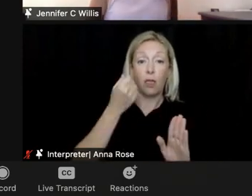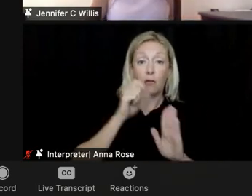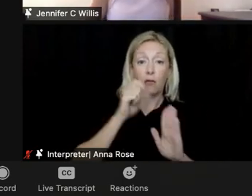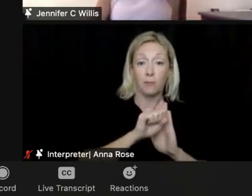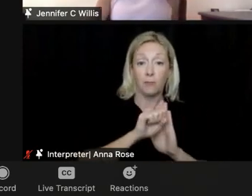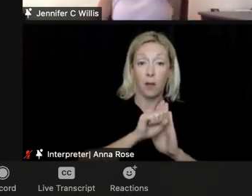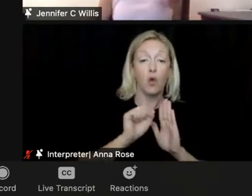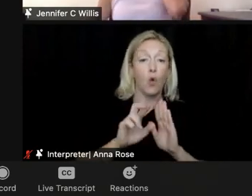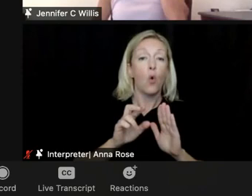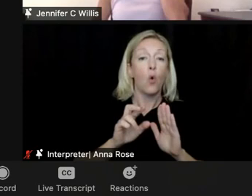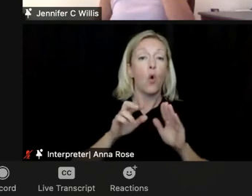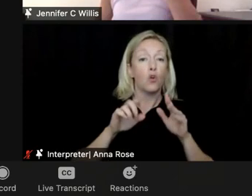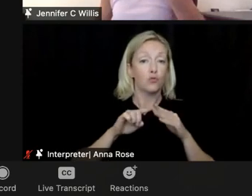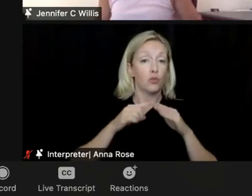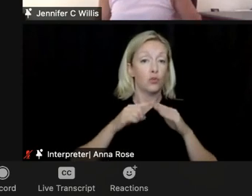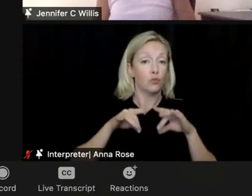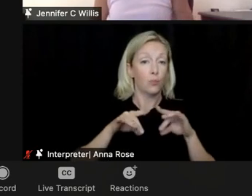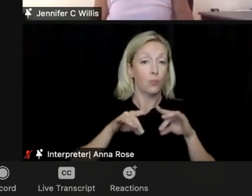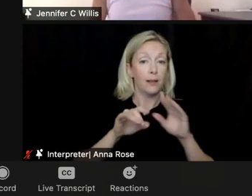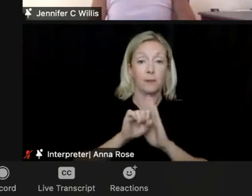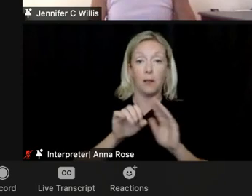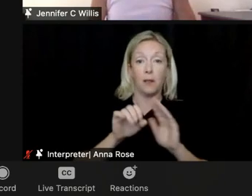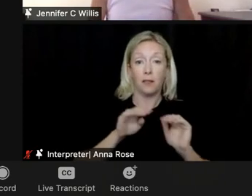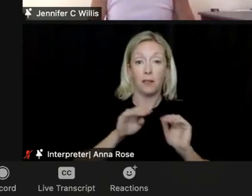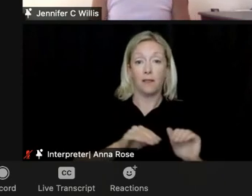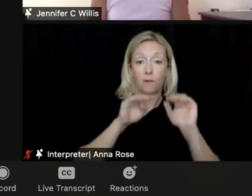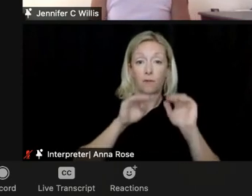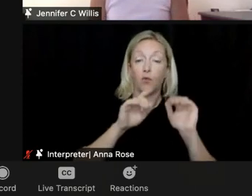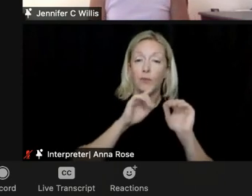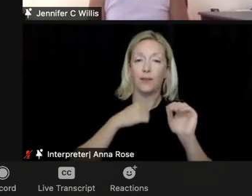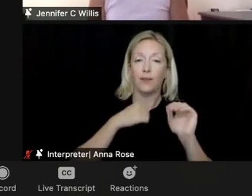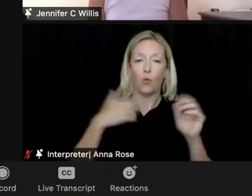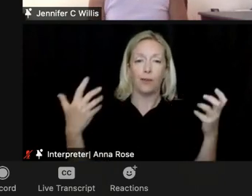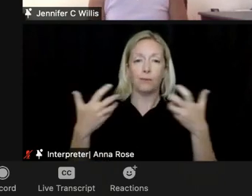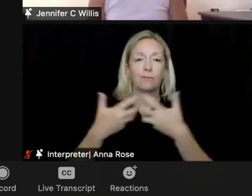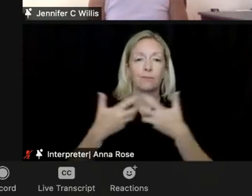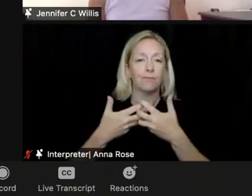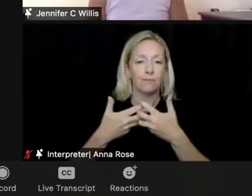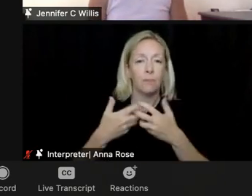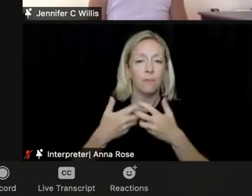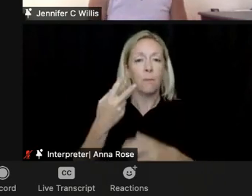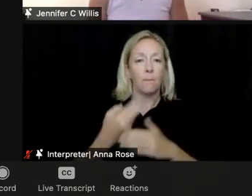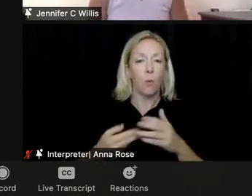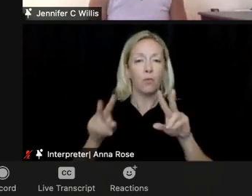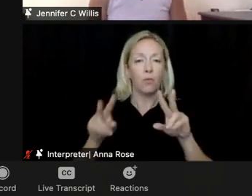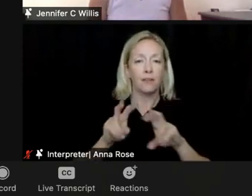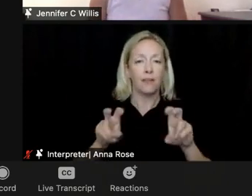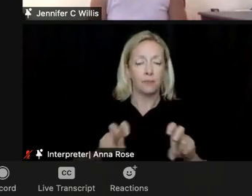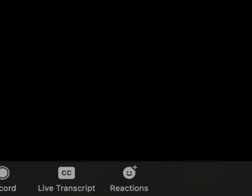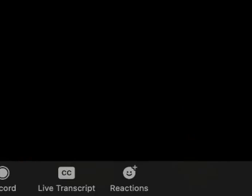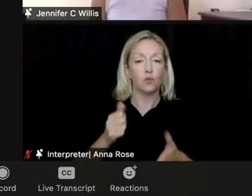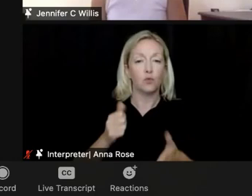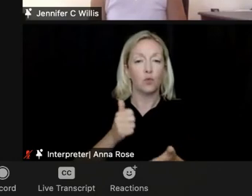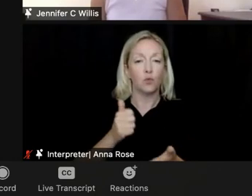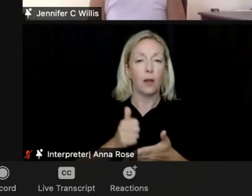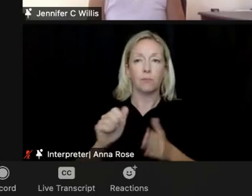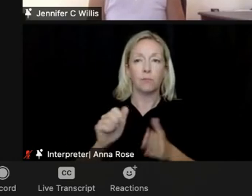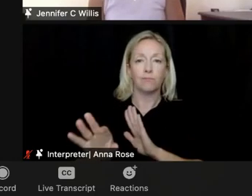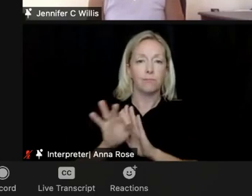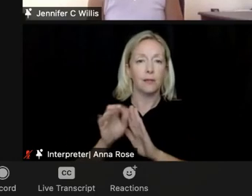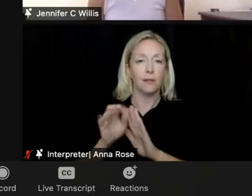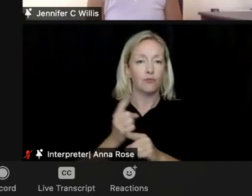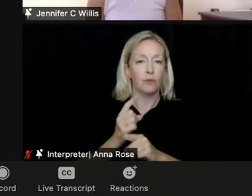level. So that's the idea. We've sort of married those two assessments together to provide recommendations based on the